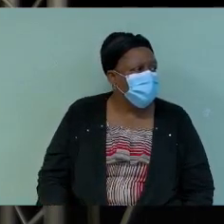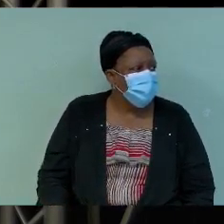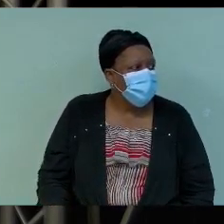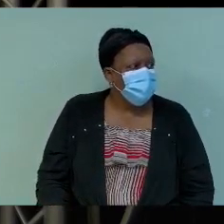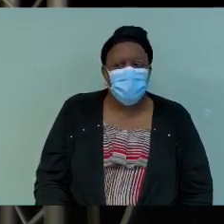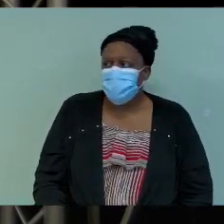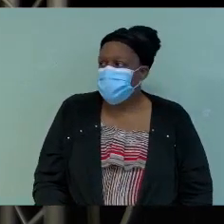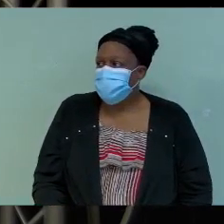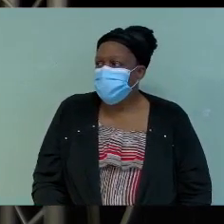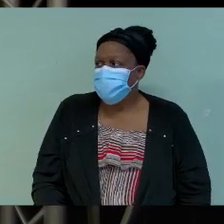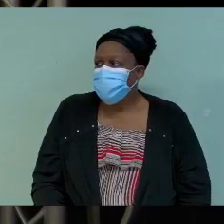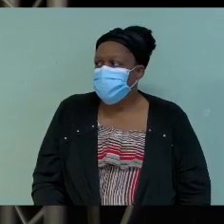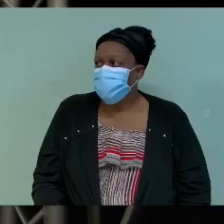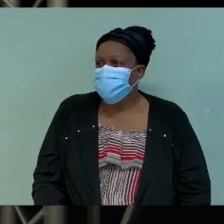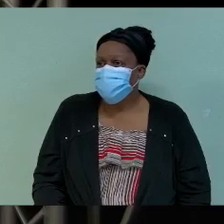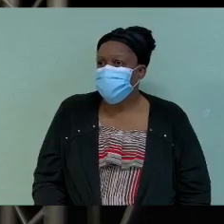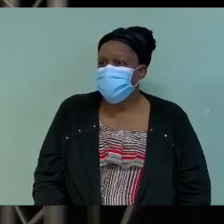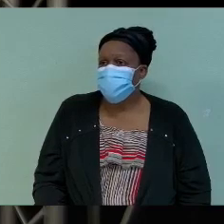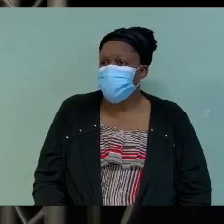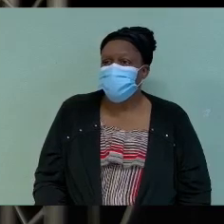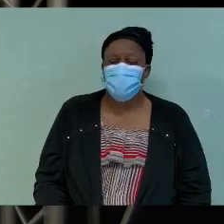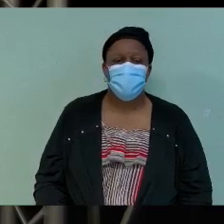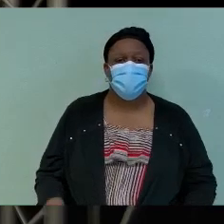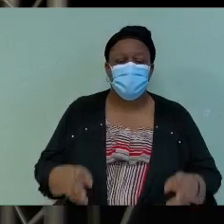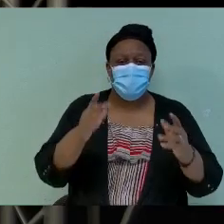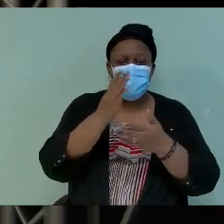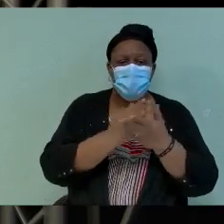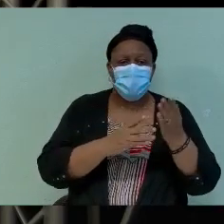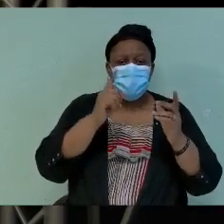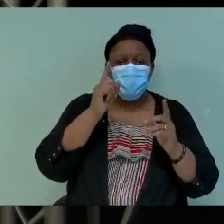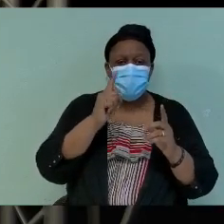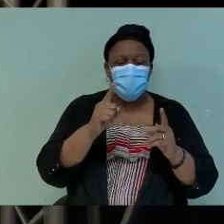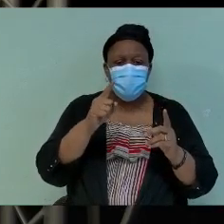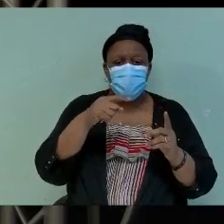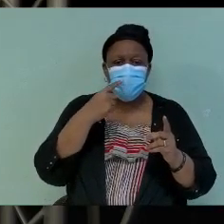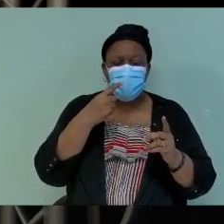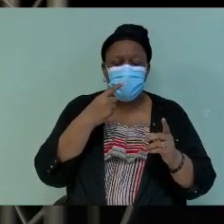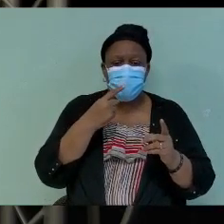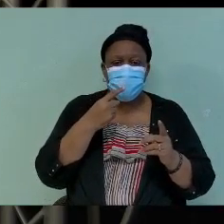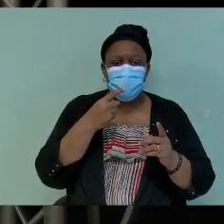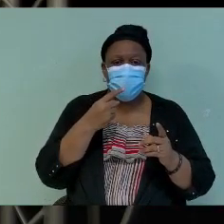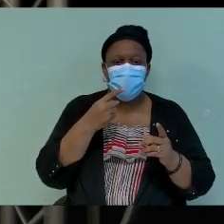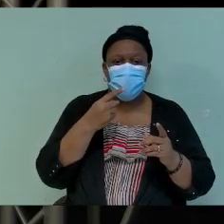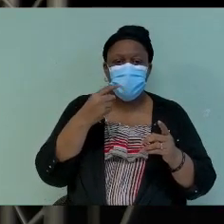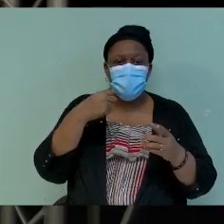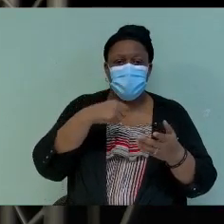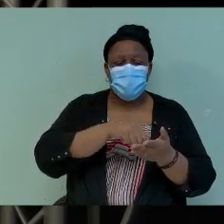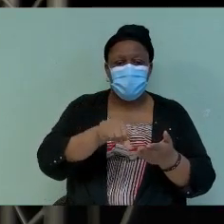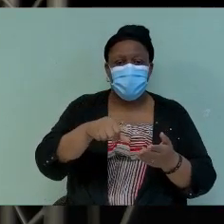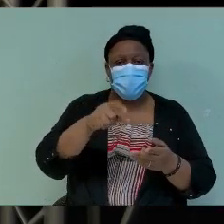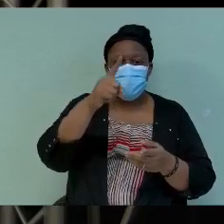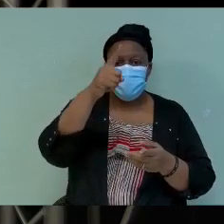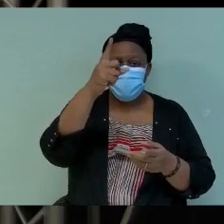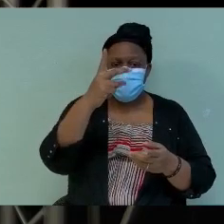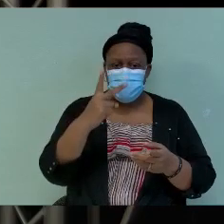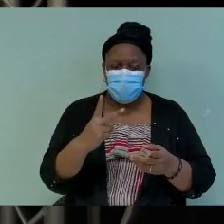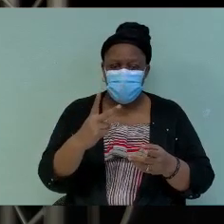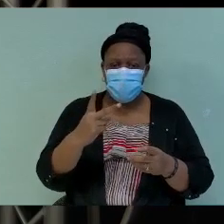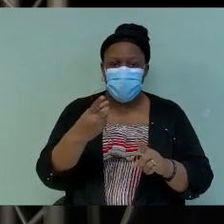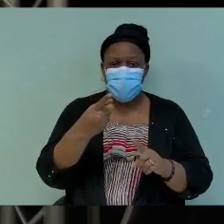until this pandemic is over. Because the landlord is asking for half the